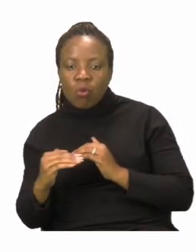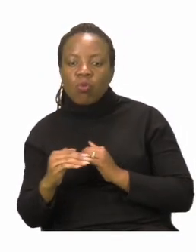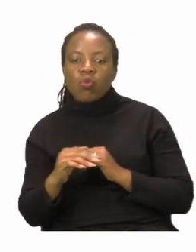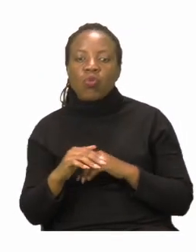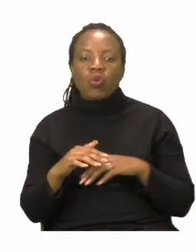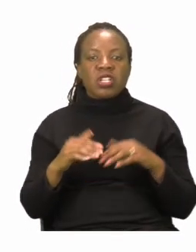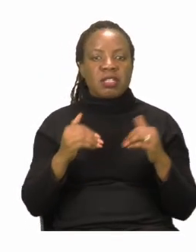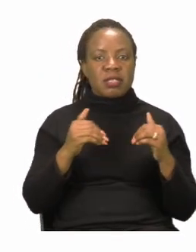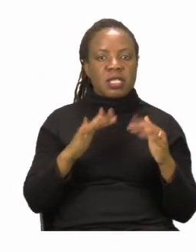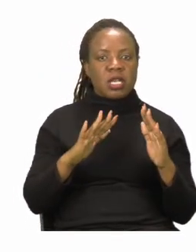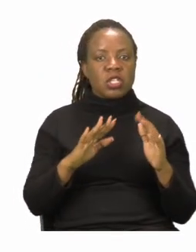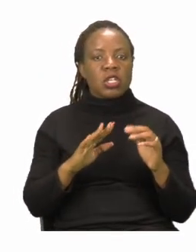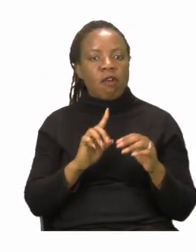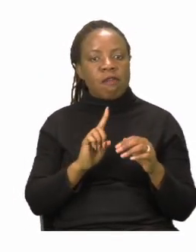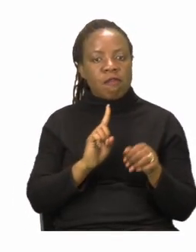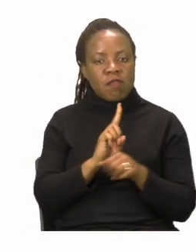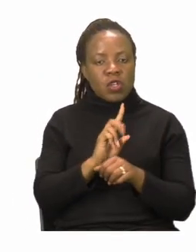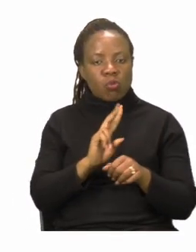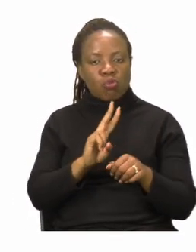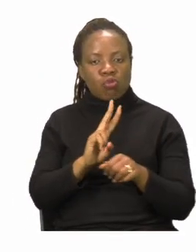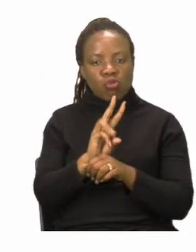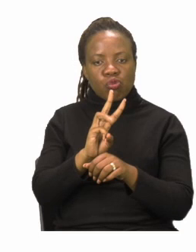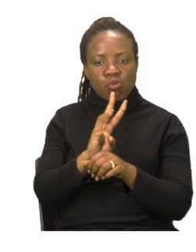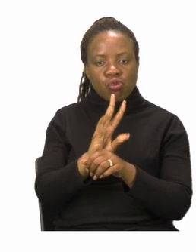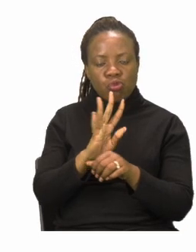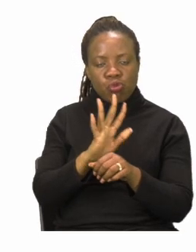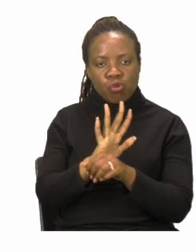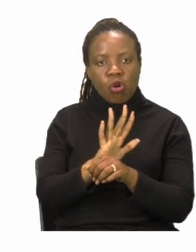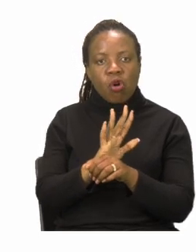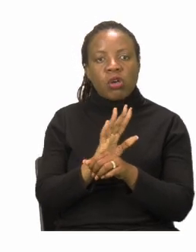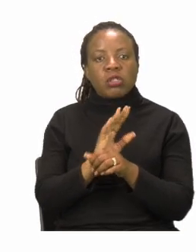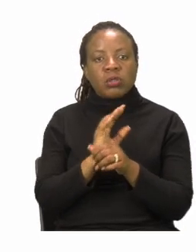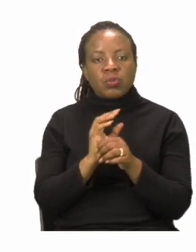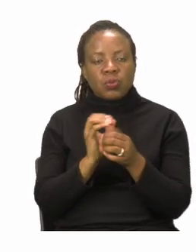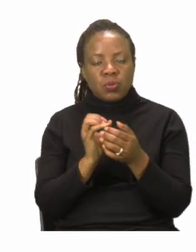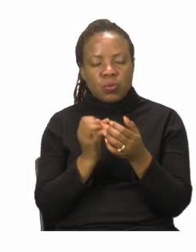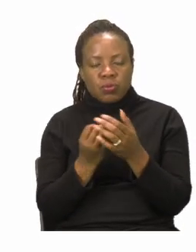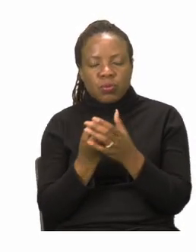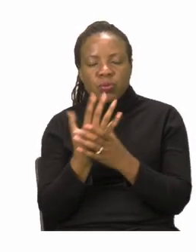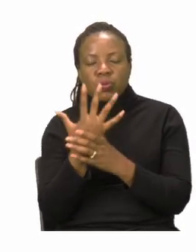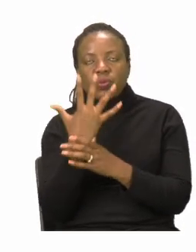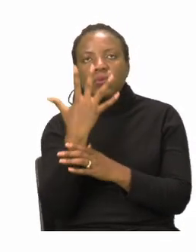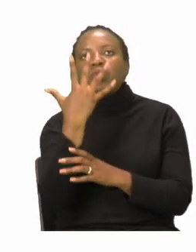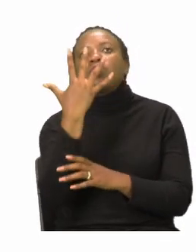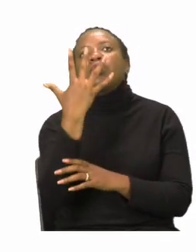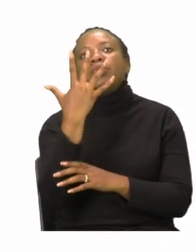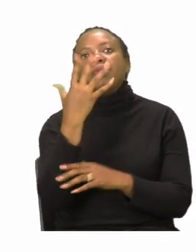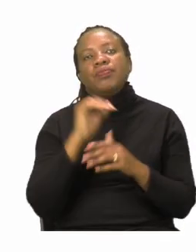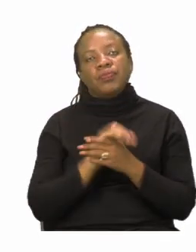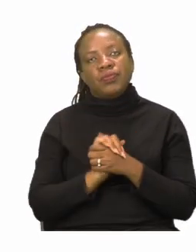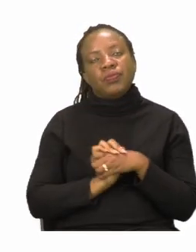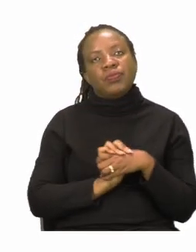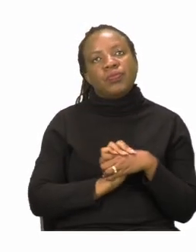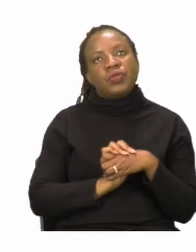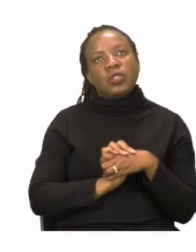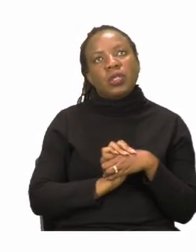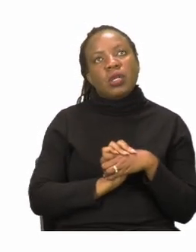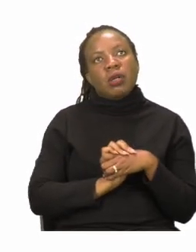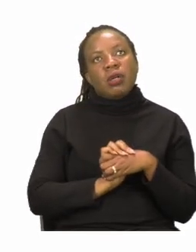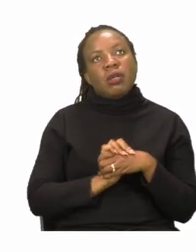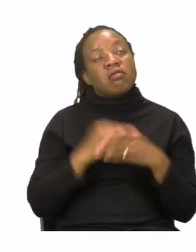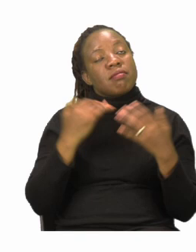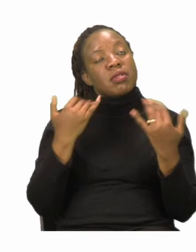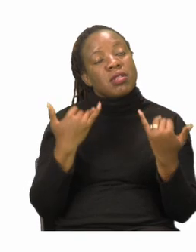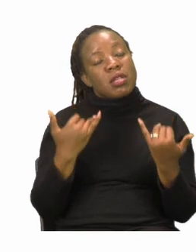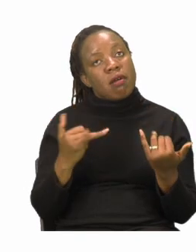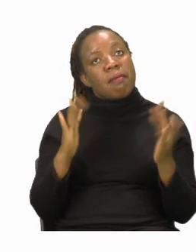Okay, now boys and girls, I am going to leave you to try and complete the questions and